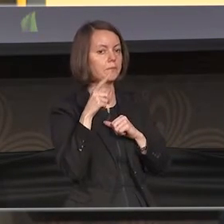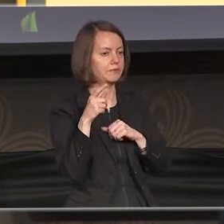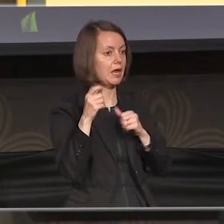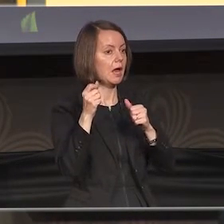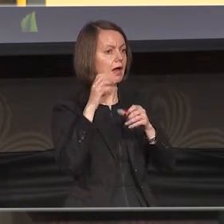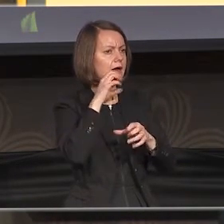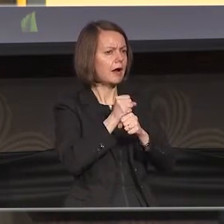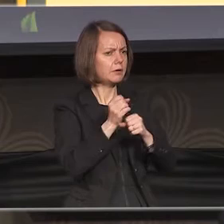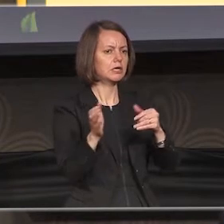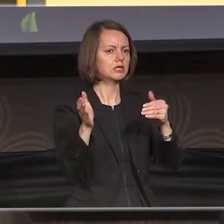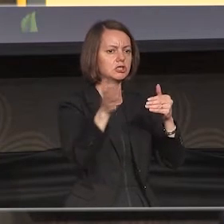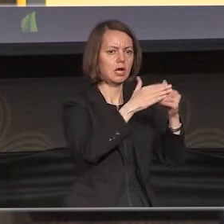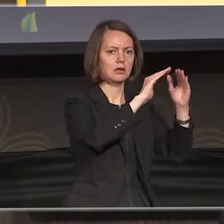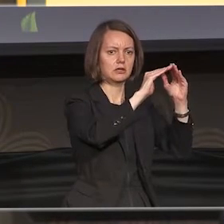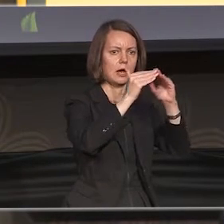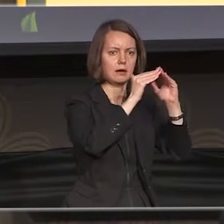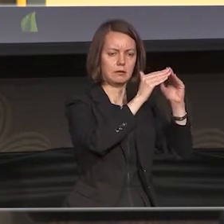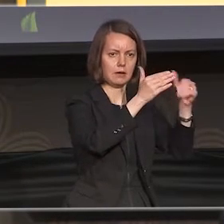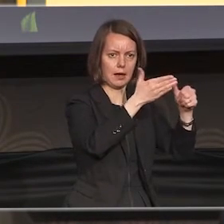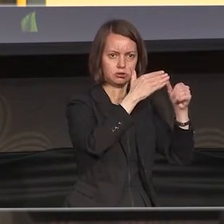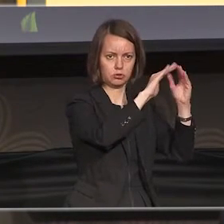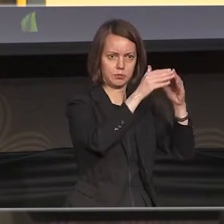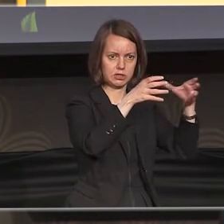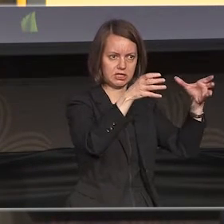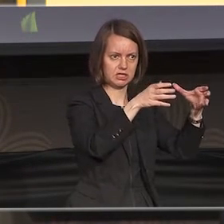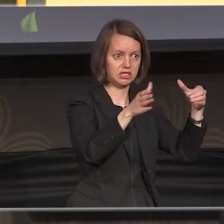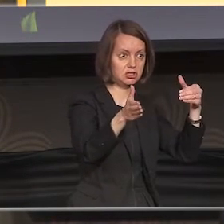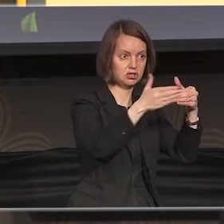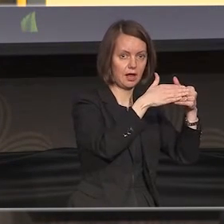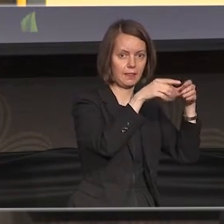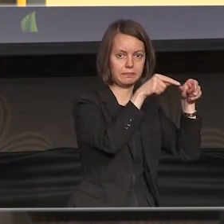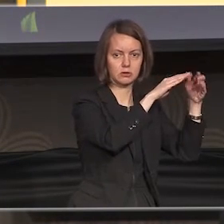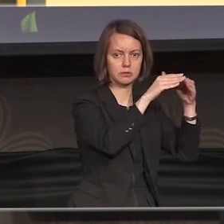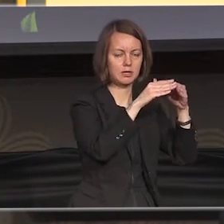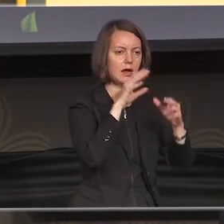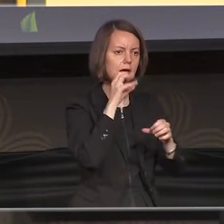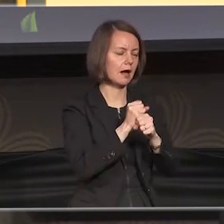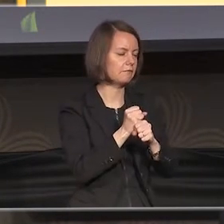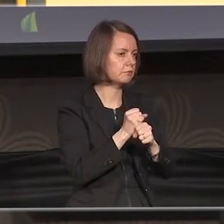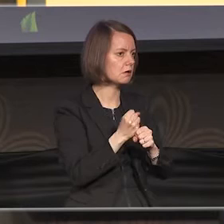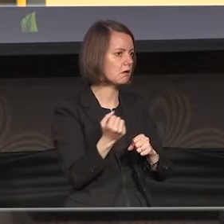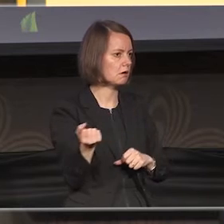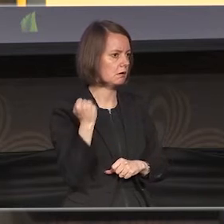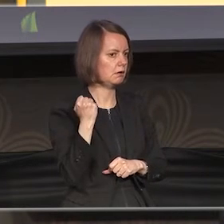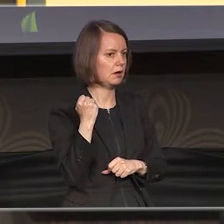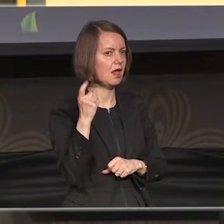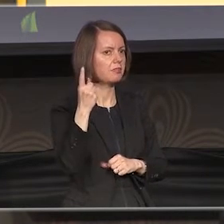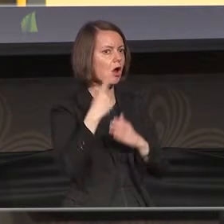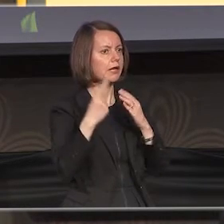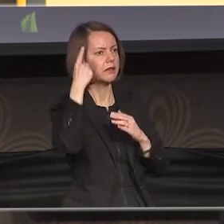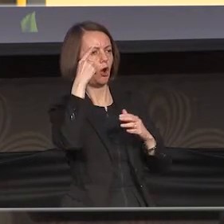clearly not been thought out by the government, whom I suspect are more focused on what they will be using the land for where these communities